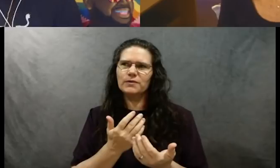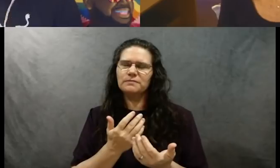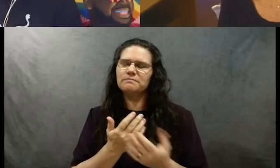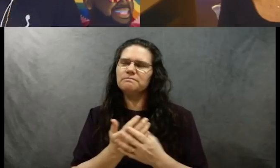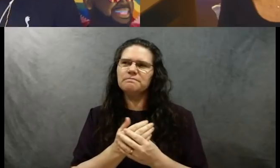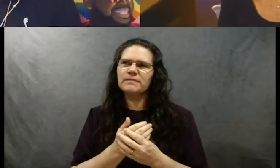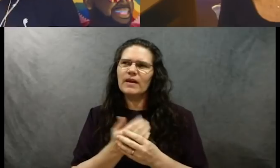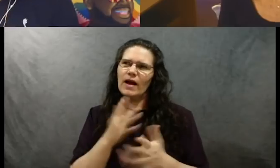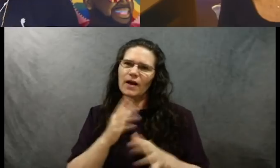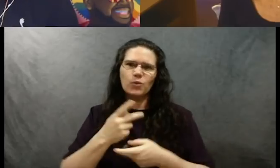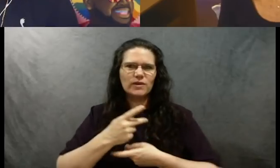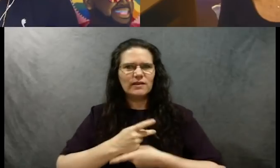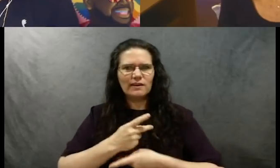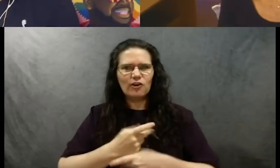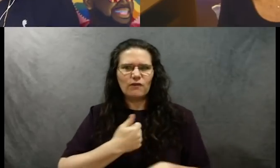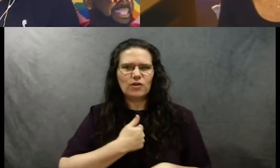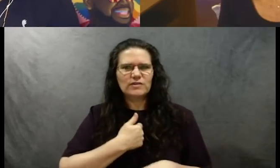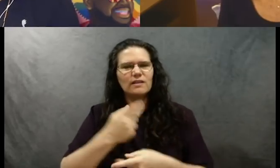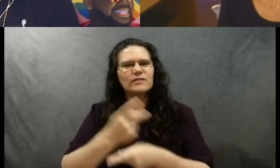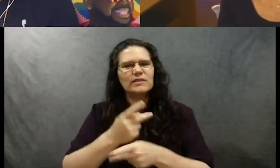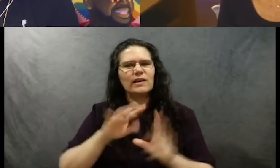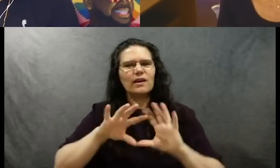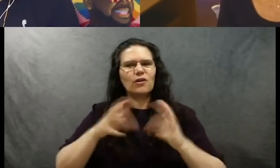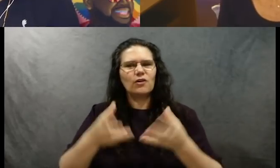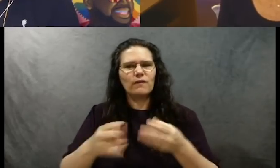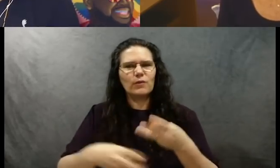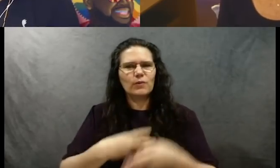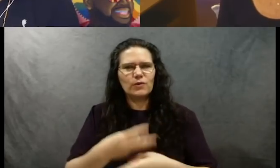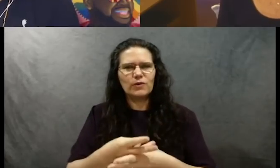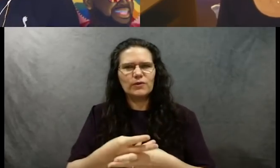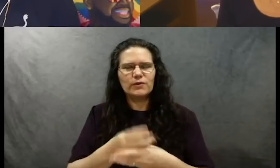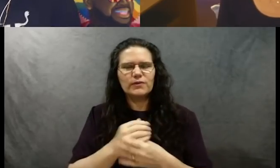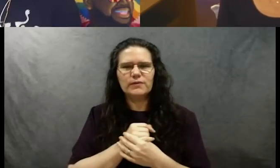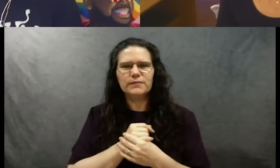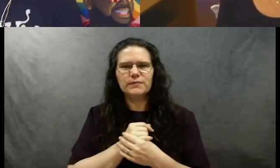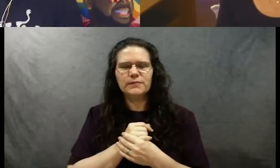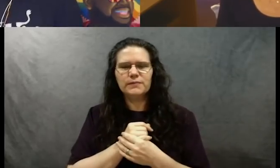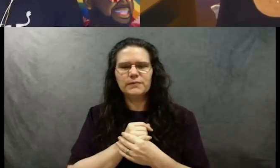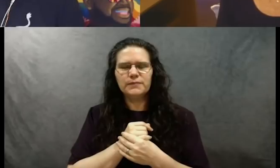how we care for ourselves and care for the world. You know? But